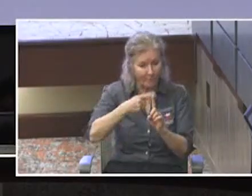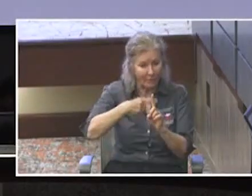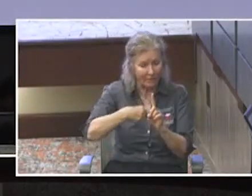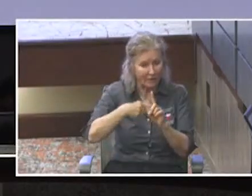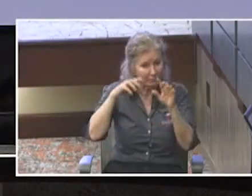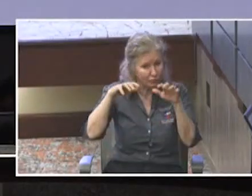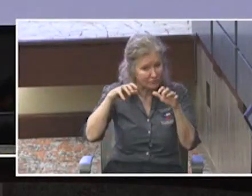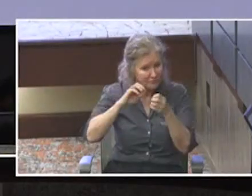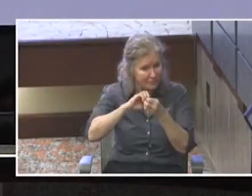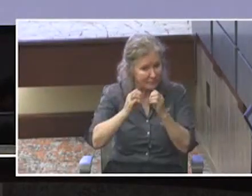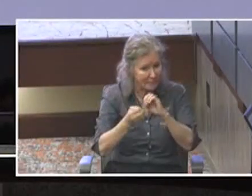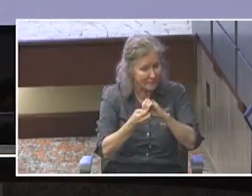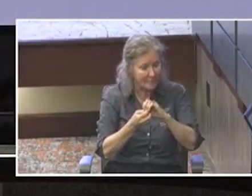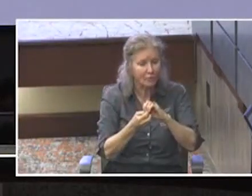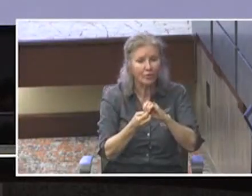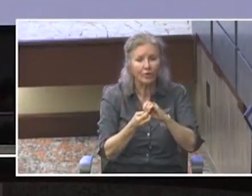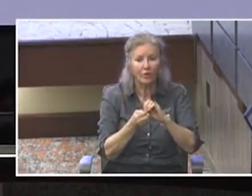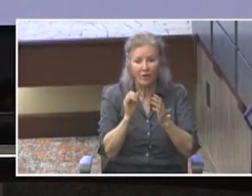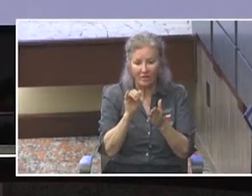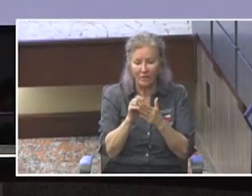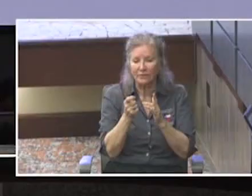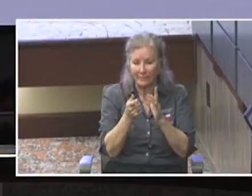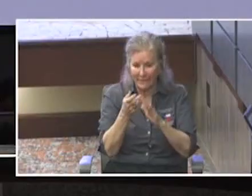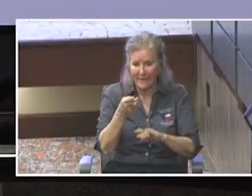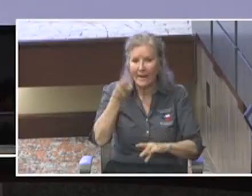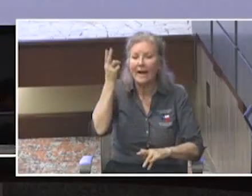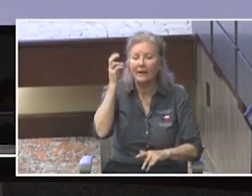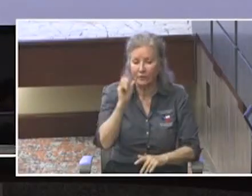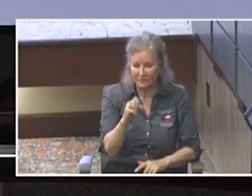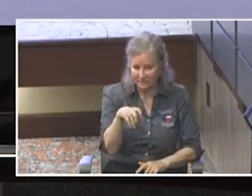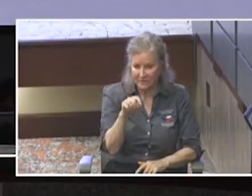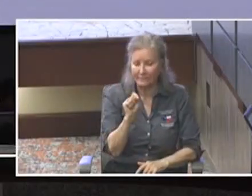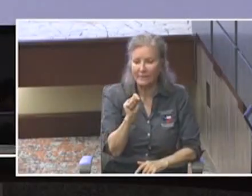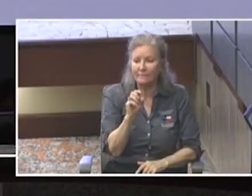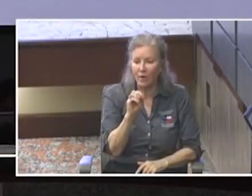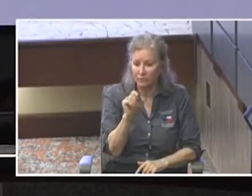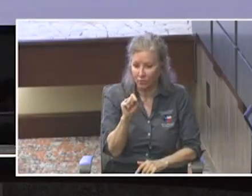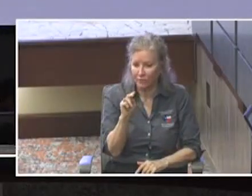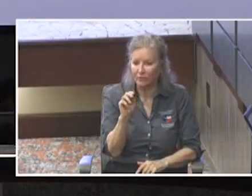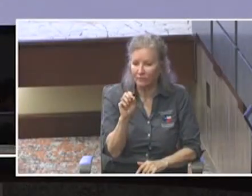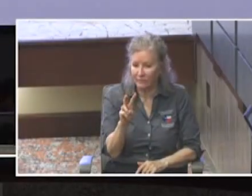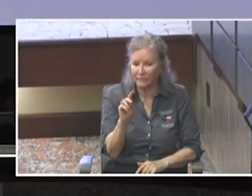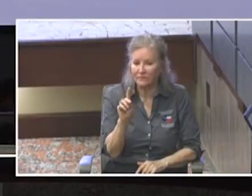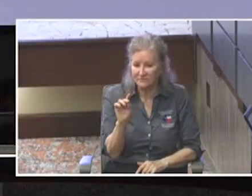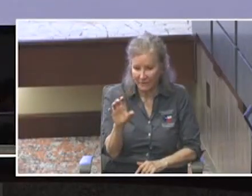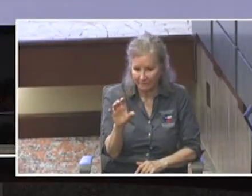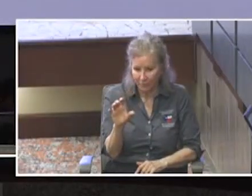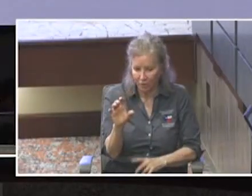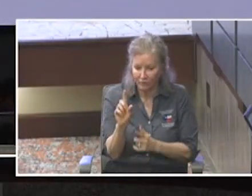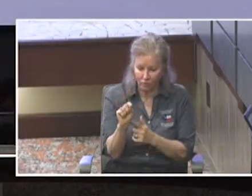numbers, precipitation was slightly higher in September, October, November, December of